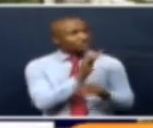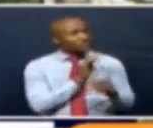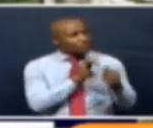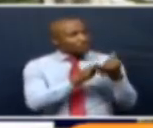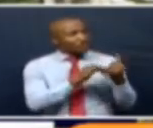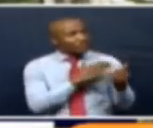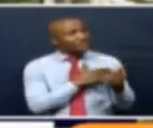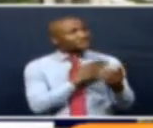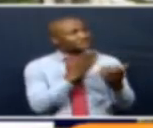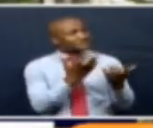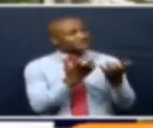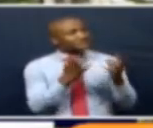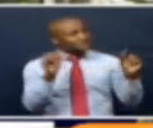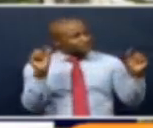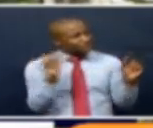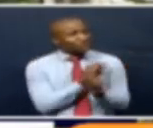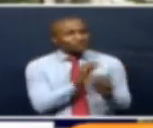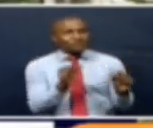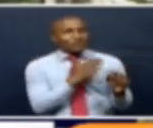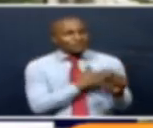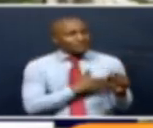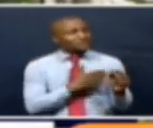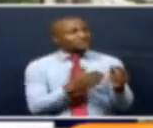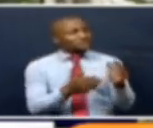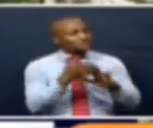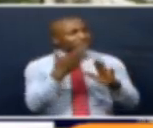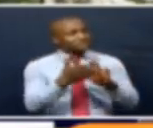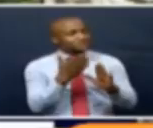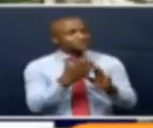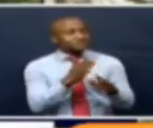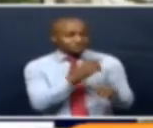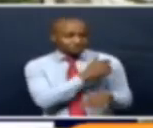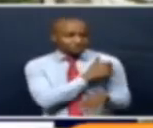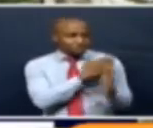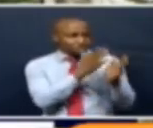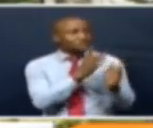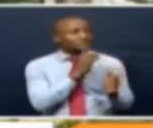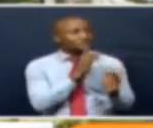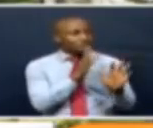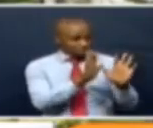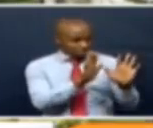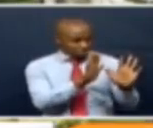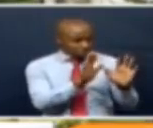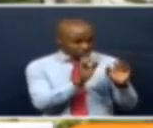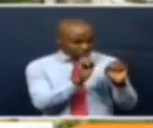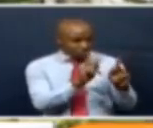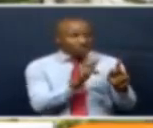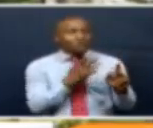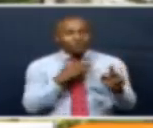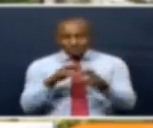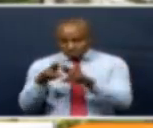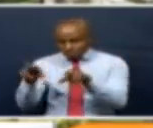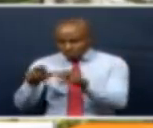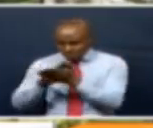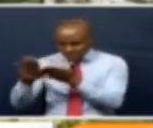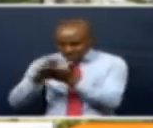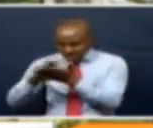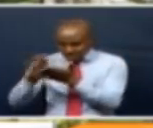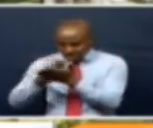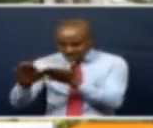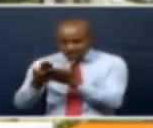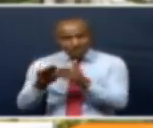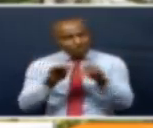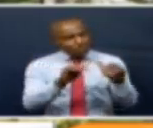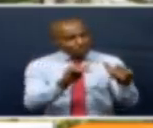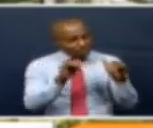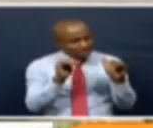be seen urgently, so kindly assist. The doctor told me that he wants the room to be cleaned, so I wait the